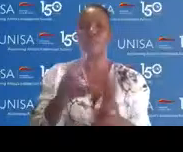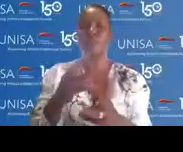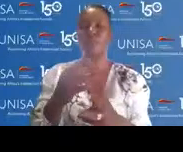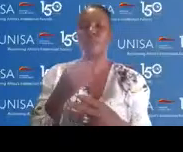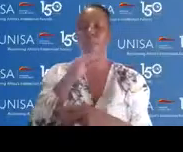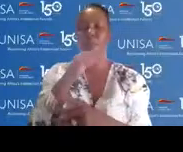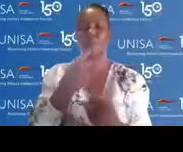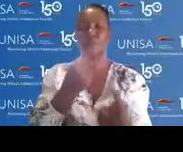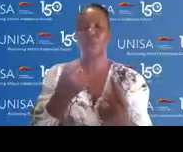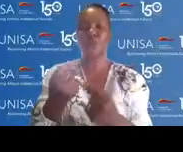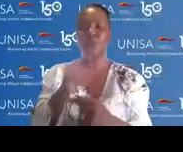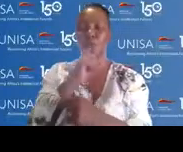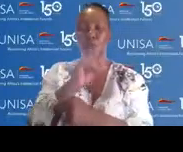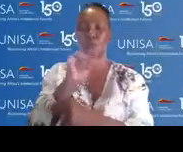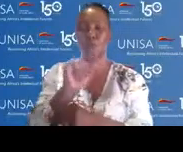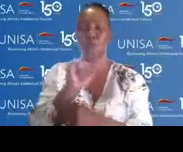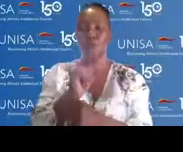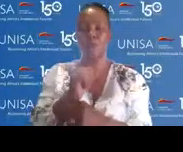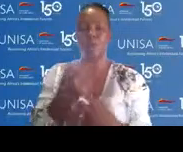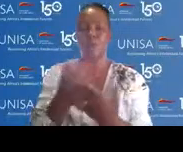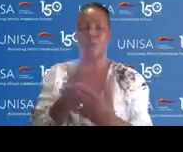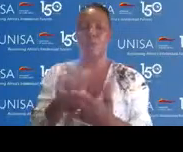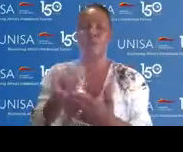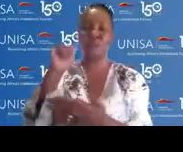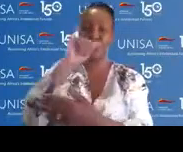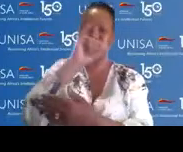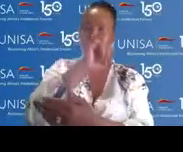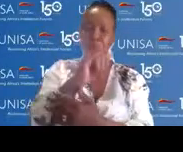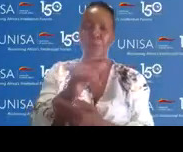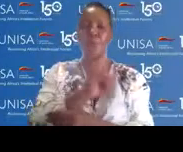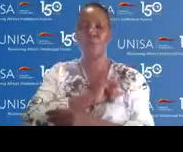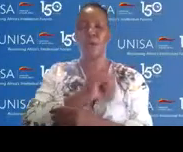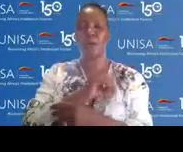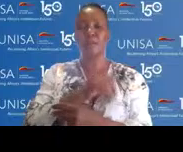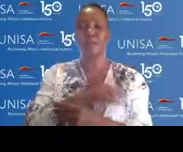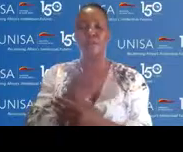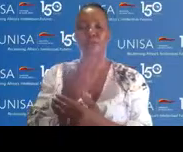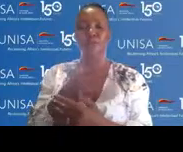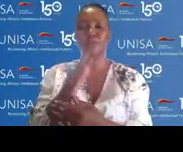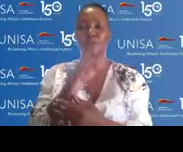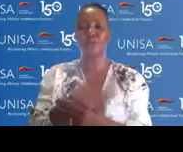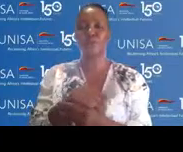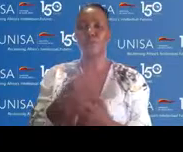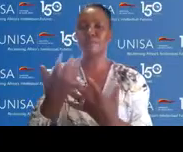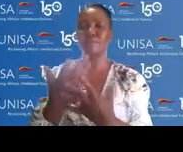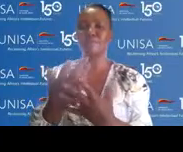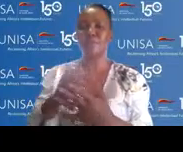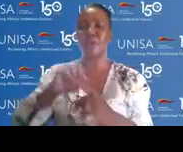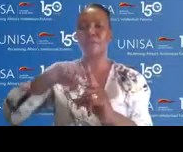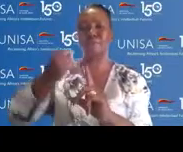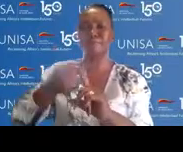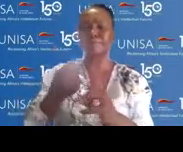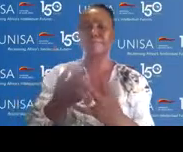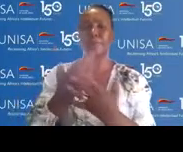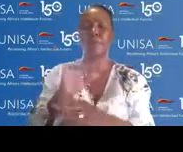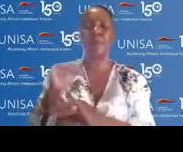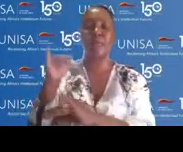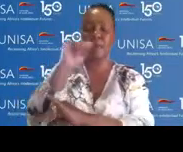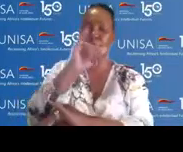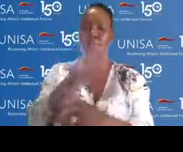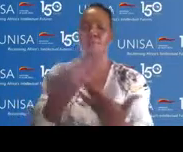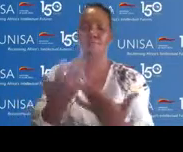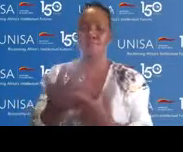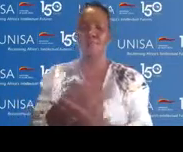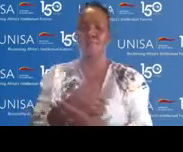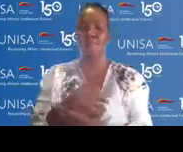when you're climbing in an aircraft, because you don't want to bugger up the flight controls and end up crashing the airplane. Okay, very small chance of that